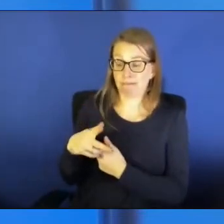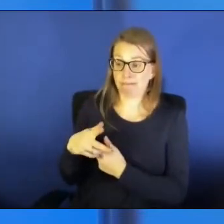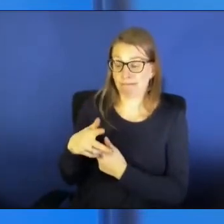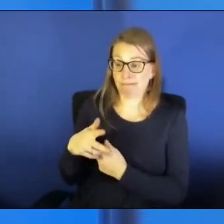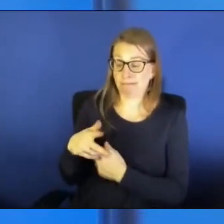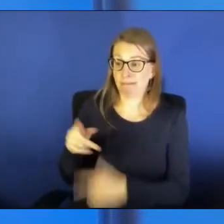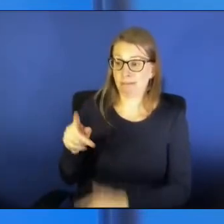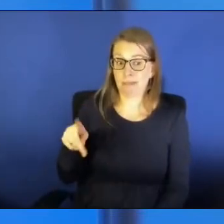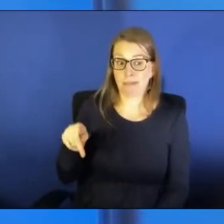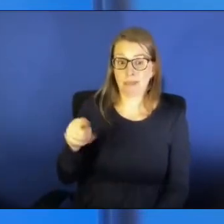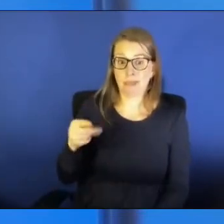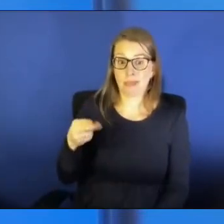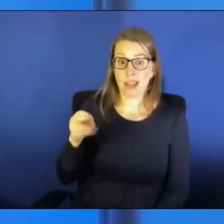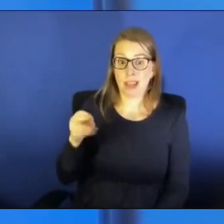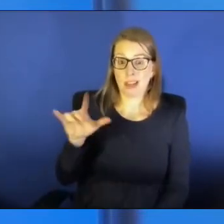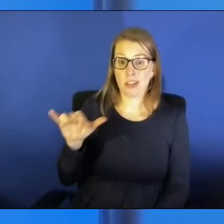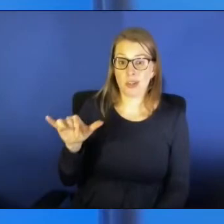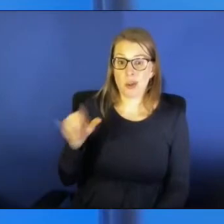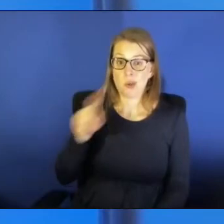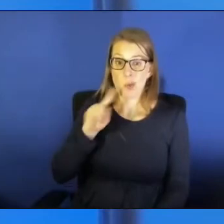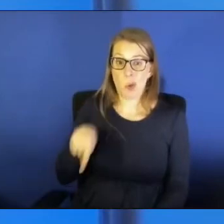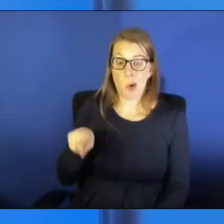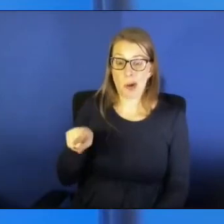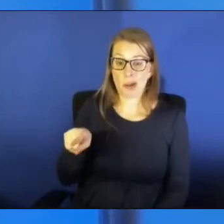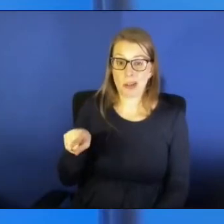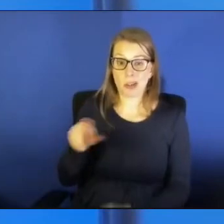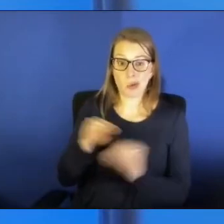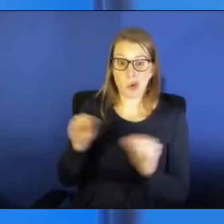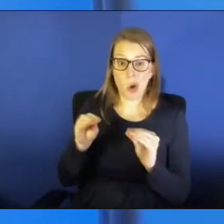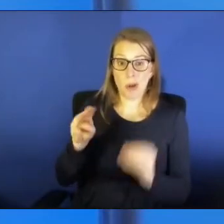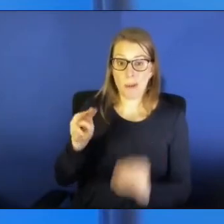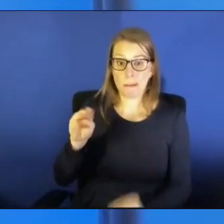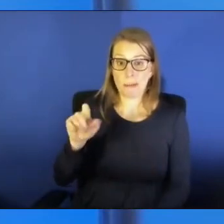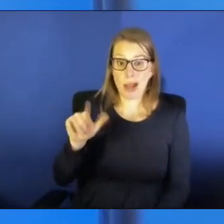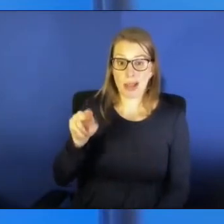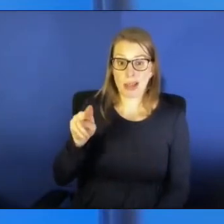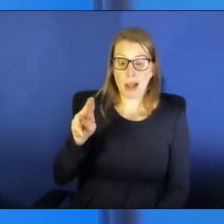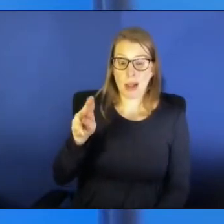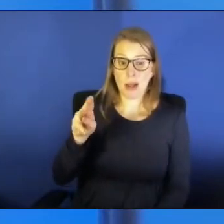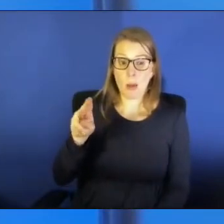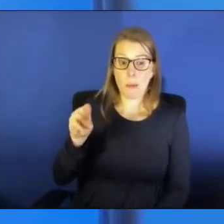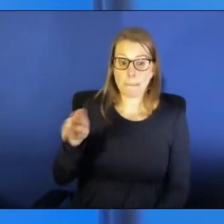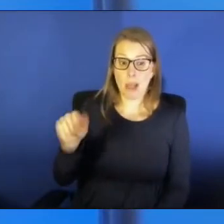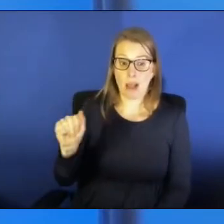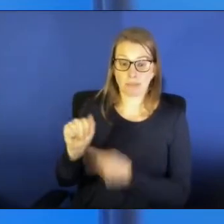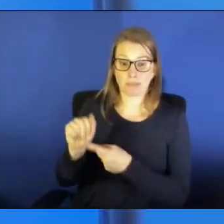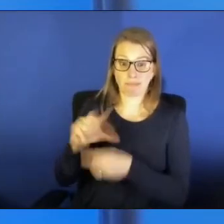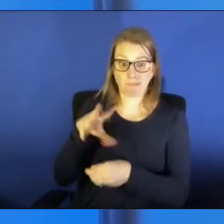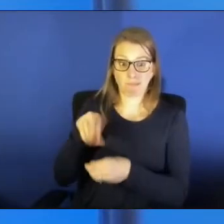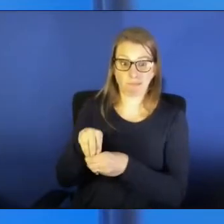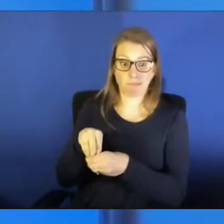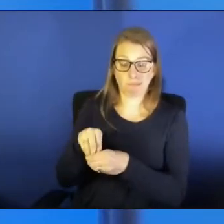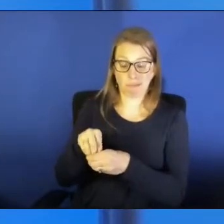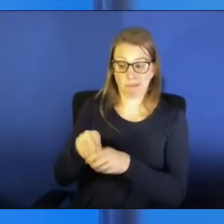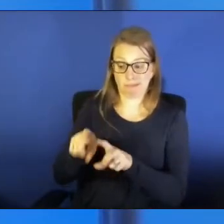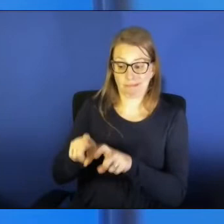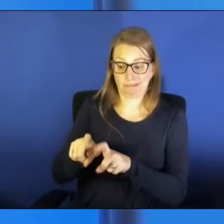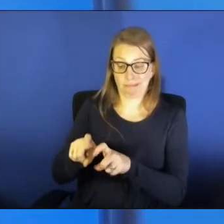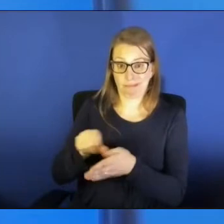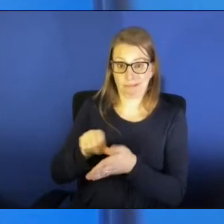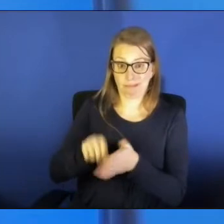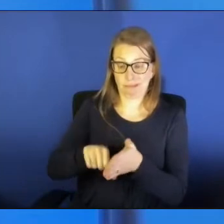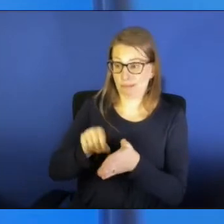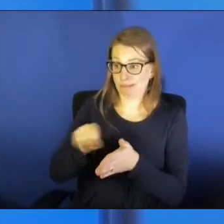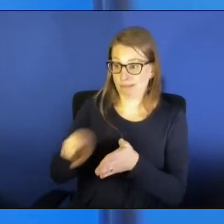my favorite pathology report is that there's no melanoma in the specimen. That doesn't mean we didn't need the surgery. It just means we're